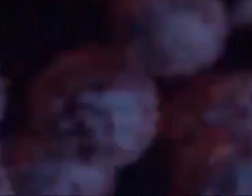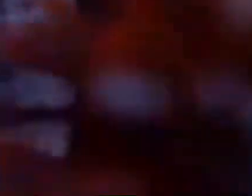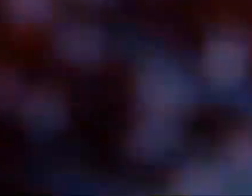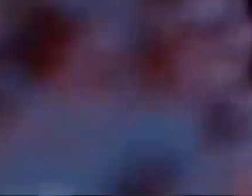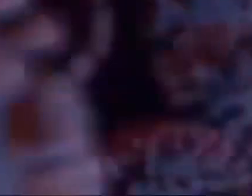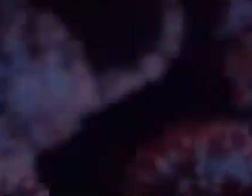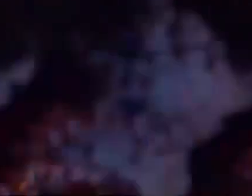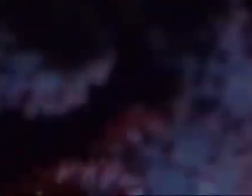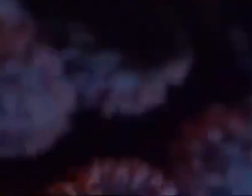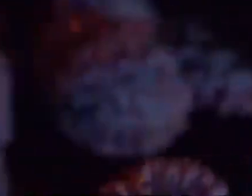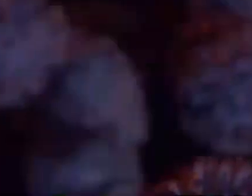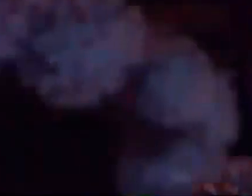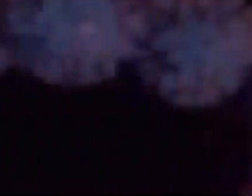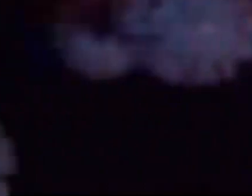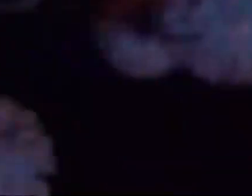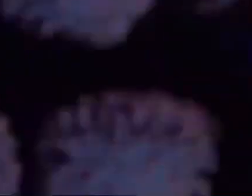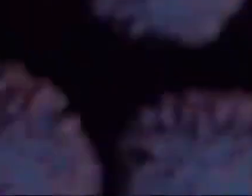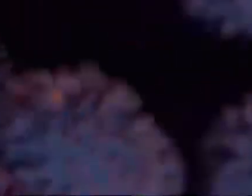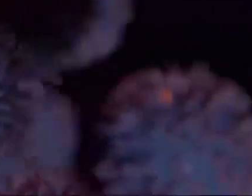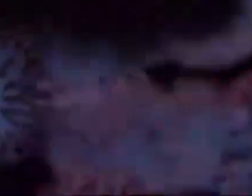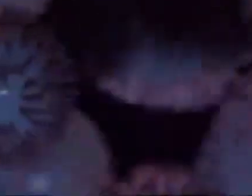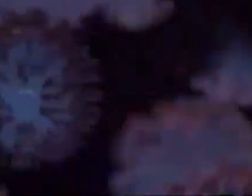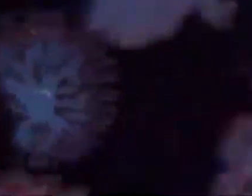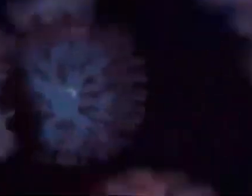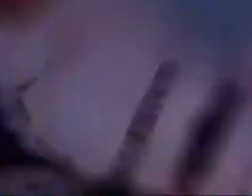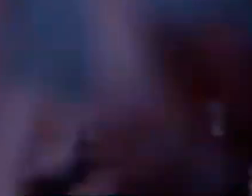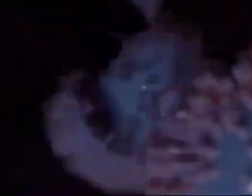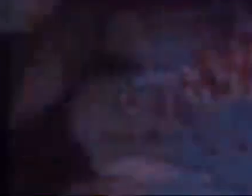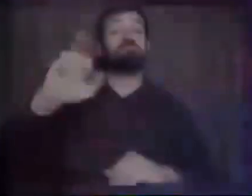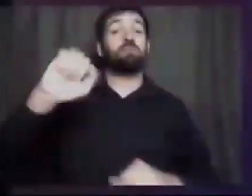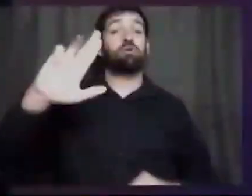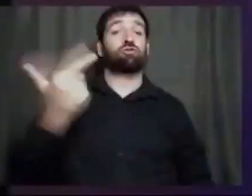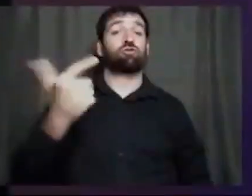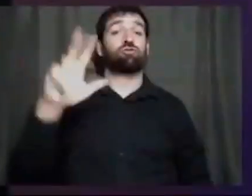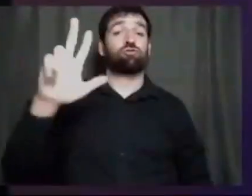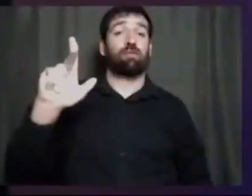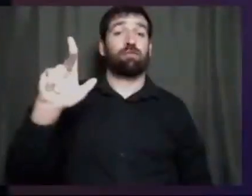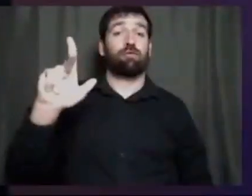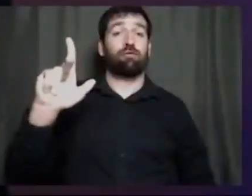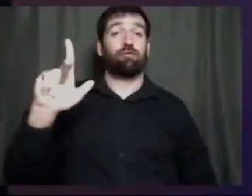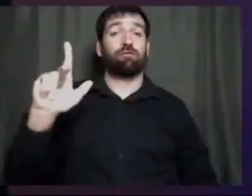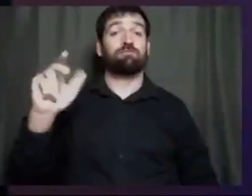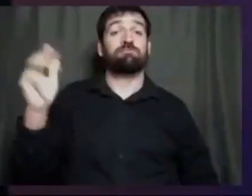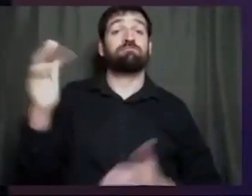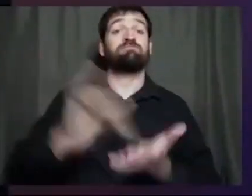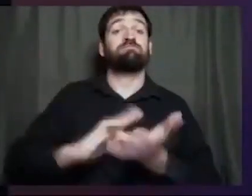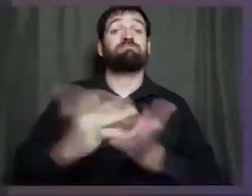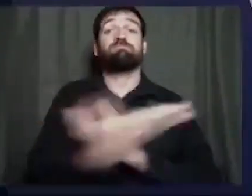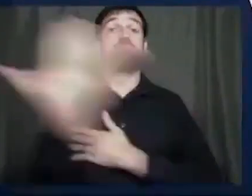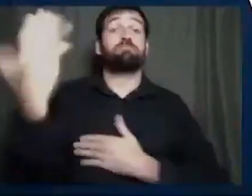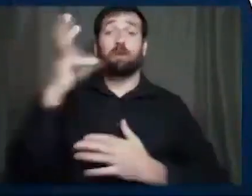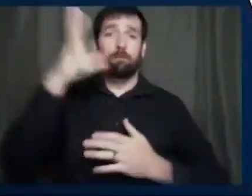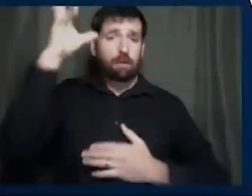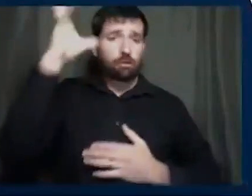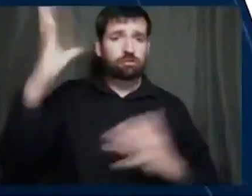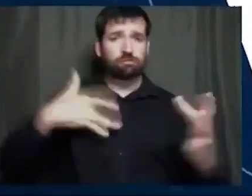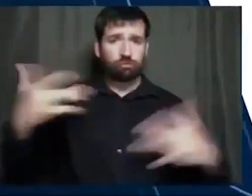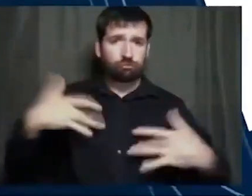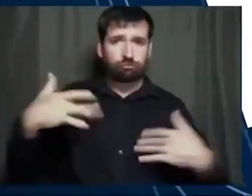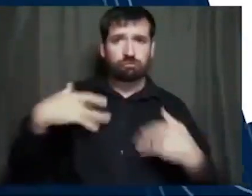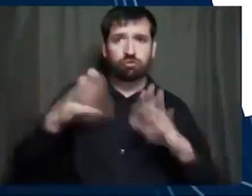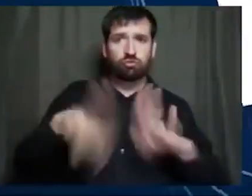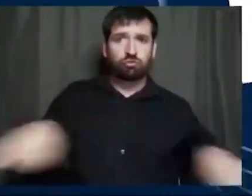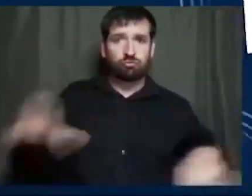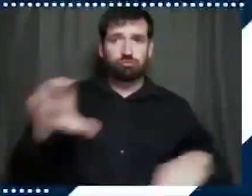Good morning. It is Monday, August 23rd. Welcome into the morning medical update. Parents are concerned as COVID cases in children is